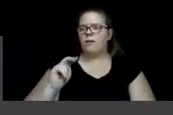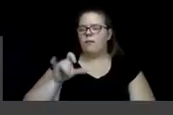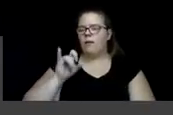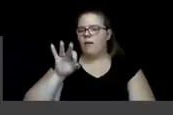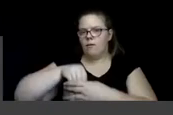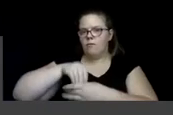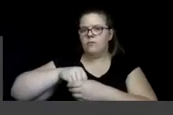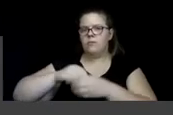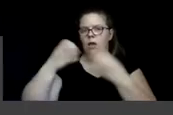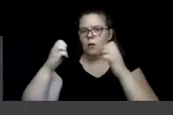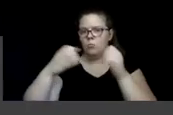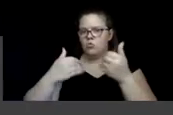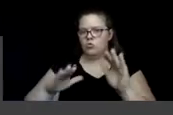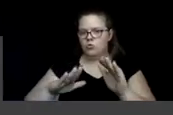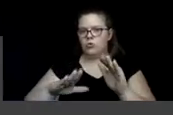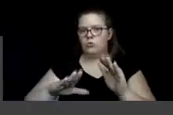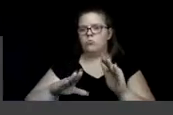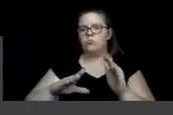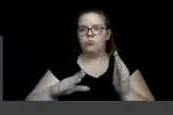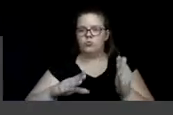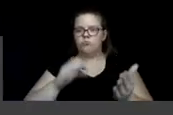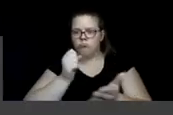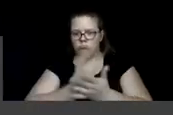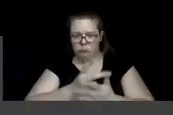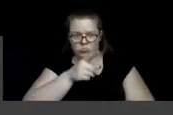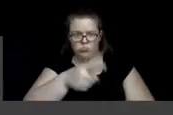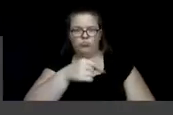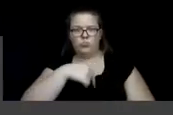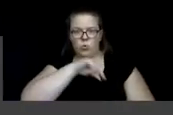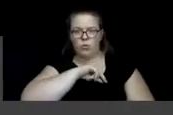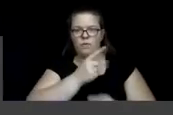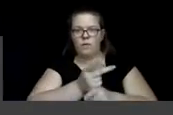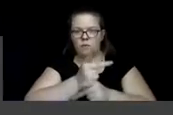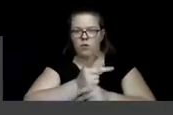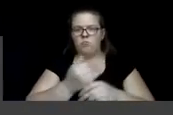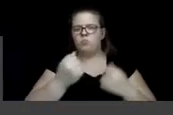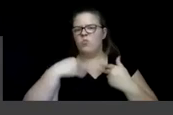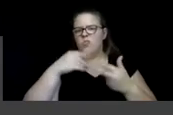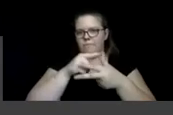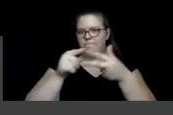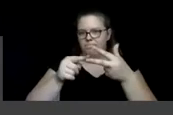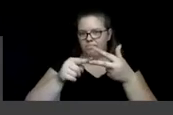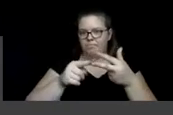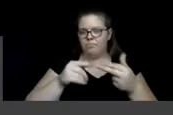to verify they are eligible for care. So there's a few ways there.